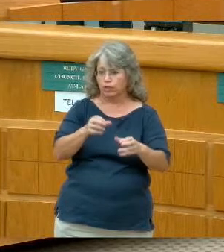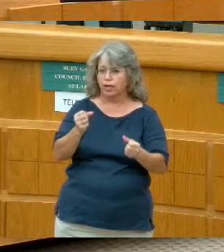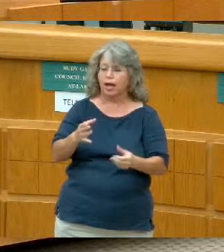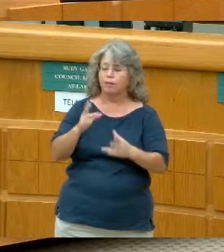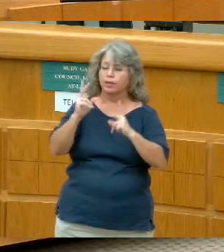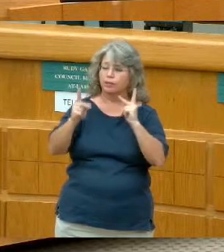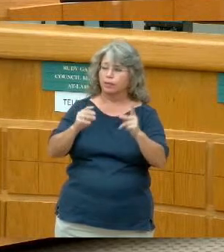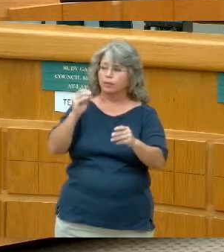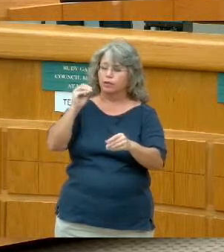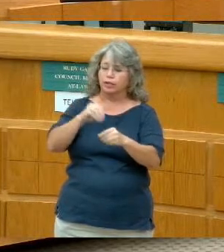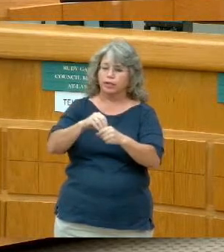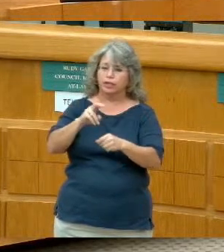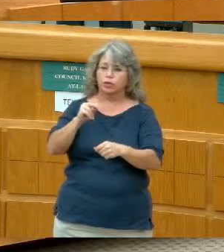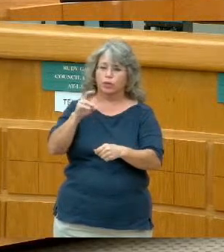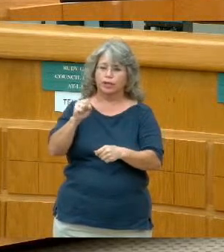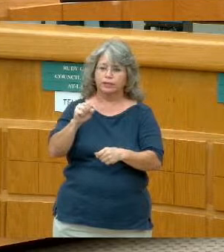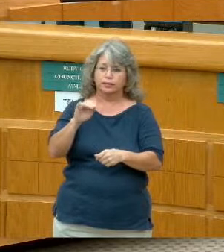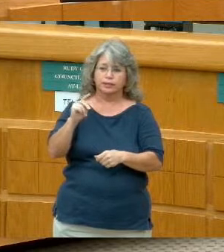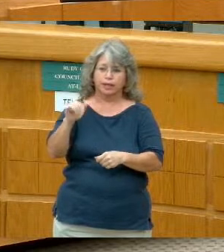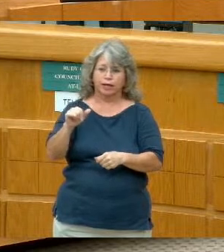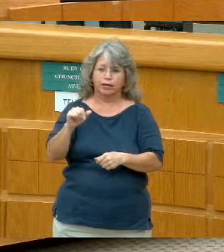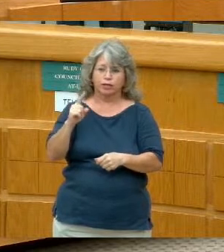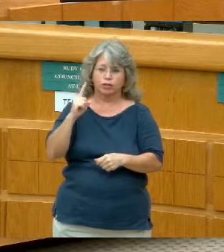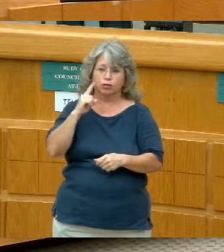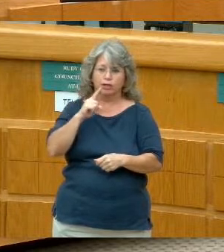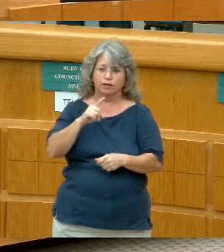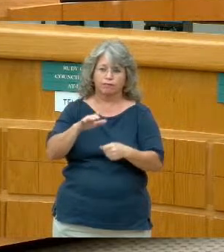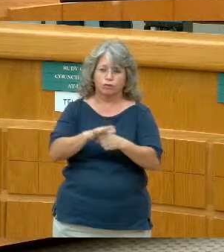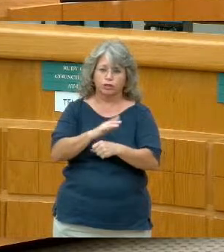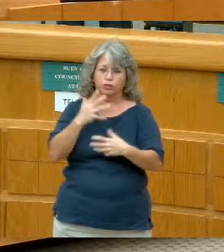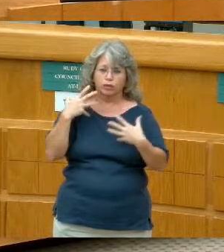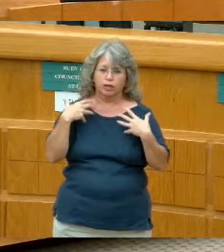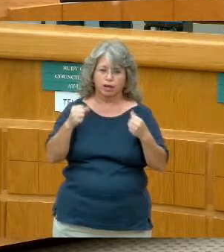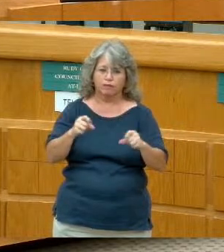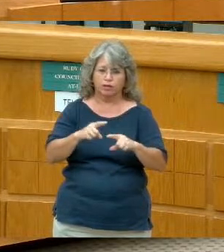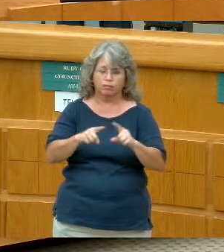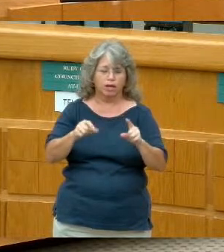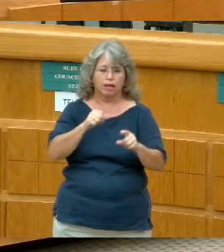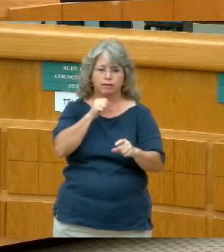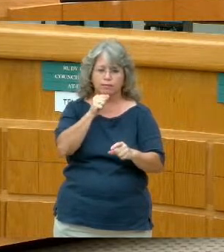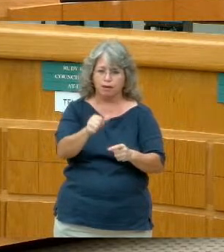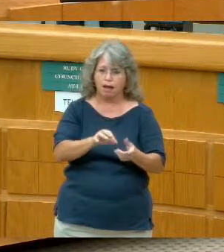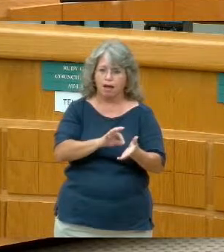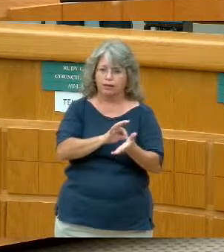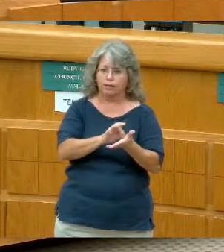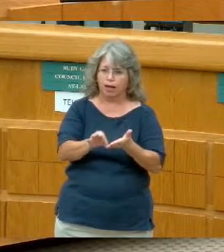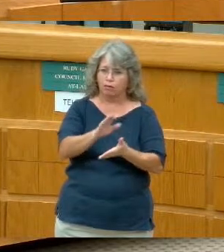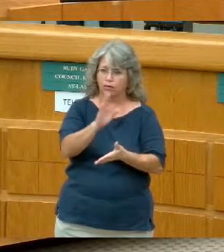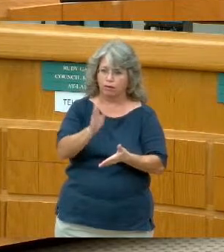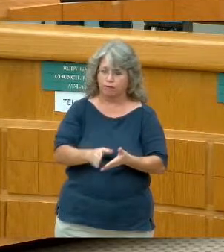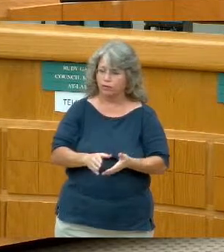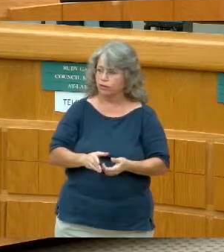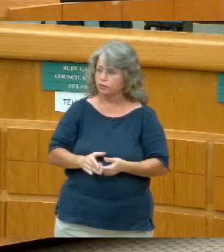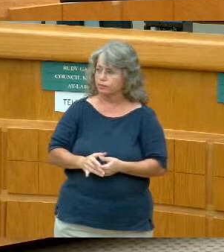Nueces County do you think will really recover yet were never counted?